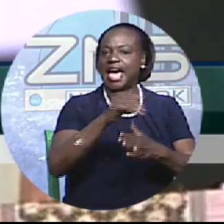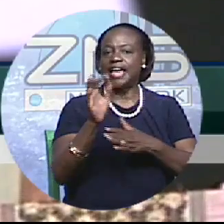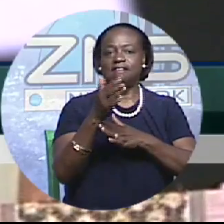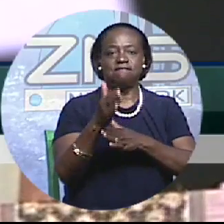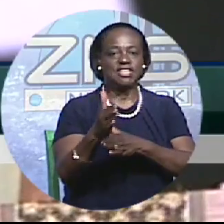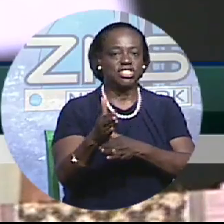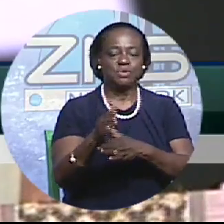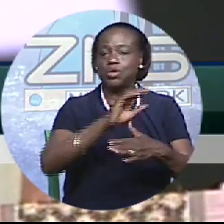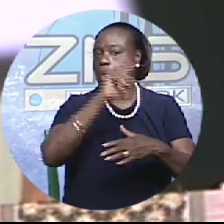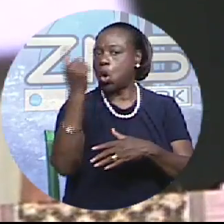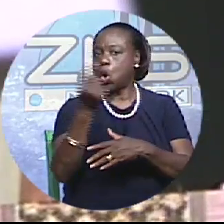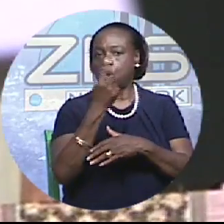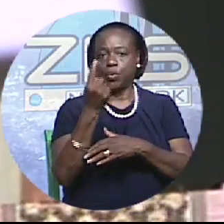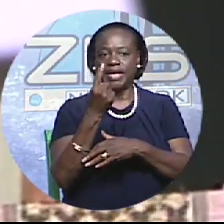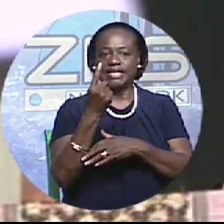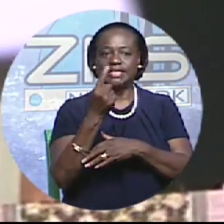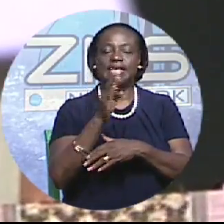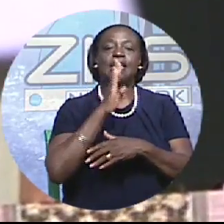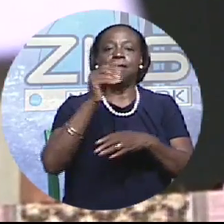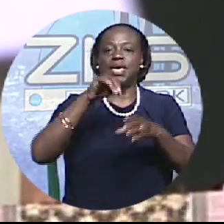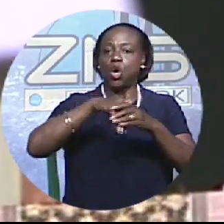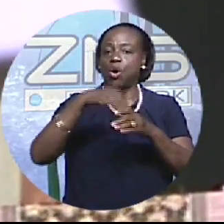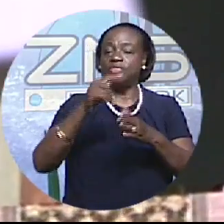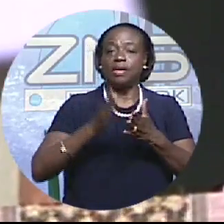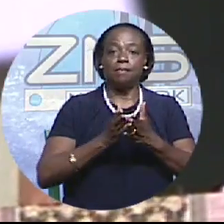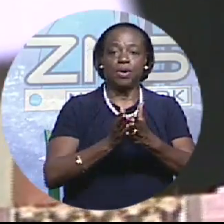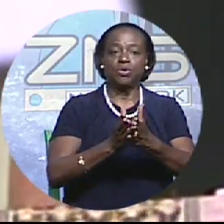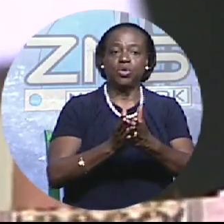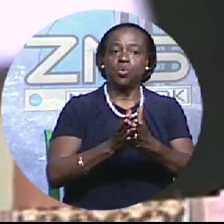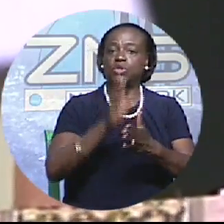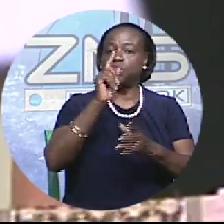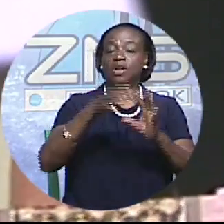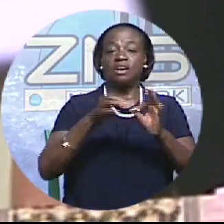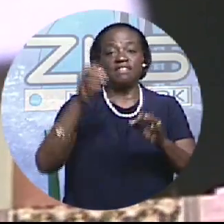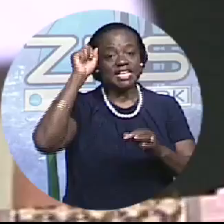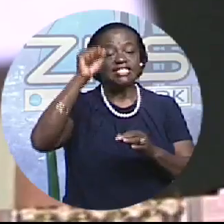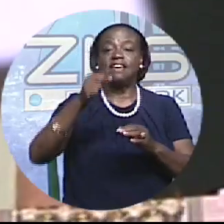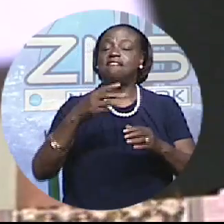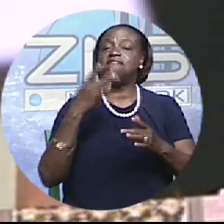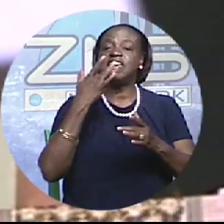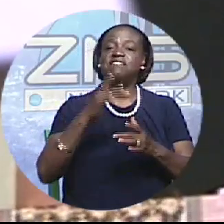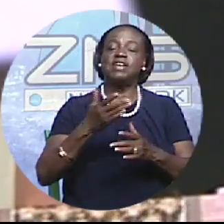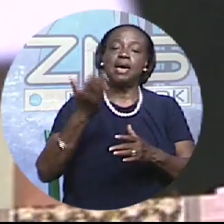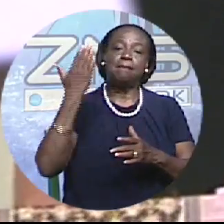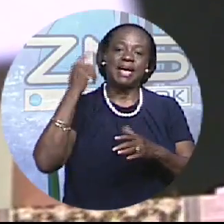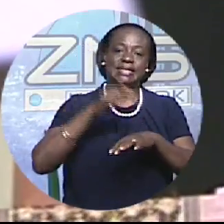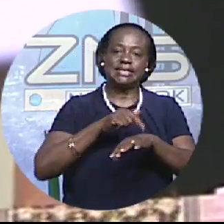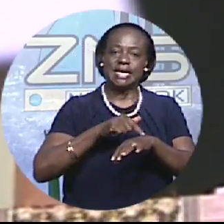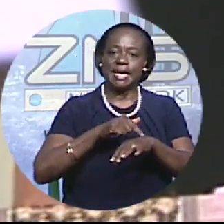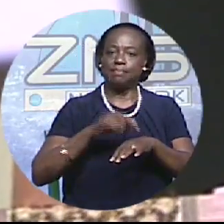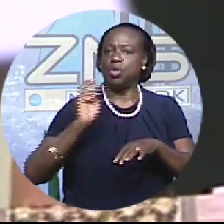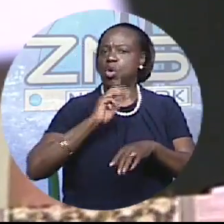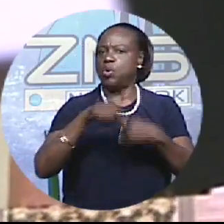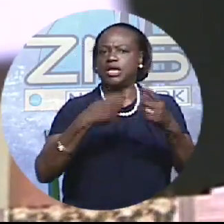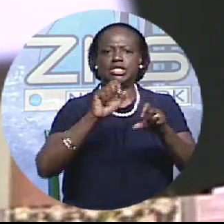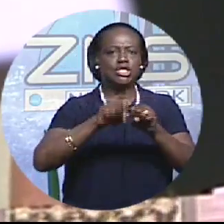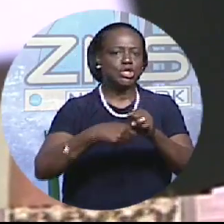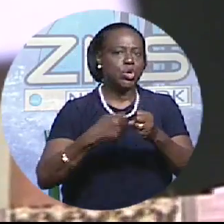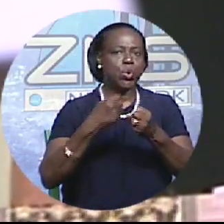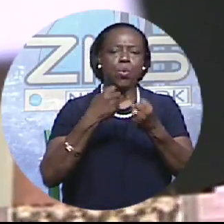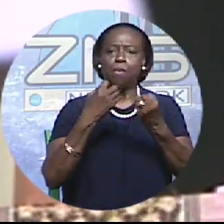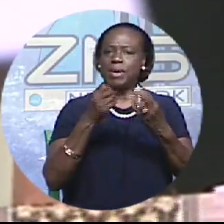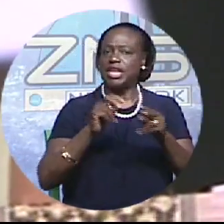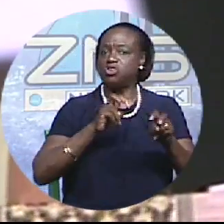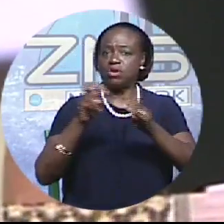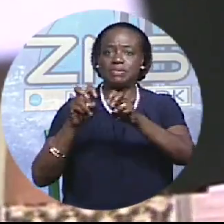on the agenda. Being on the boat was definitely one of Pa's favorite pastimes. We went on so many trips, but the highlight of each